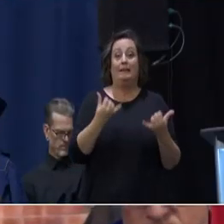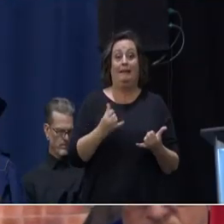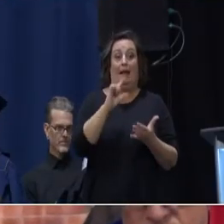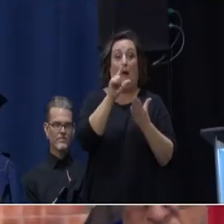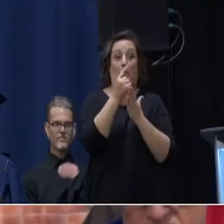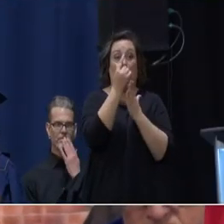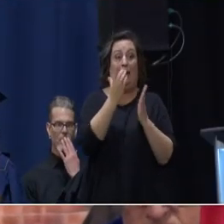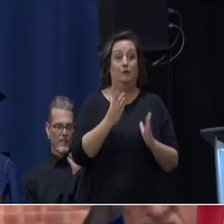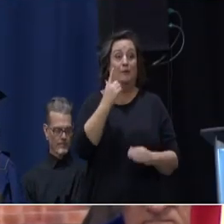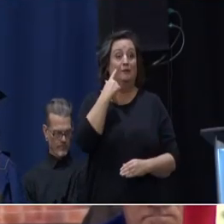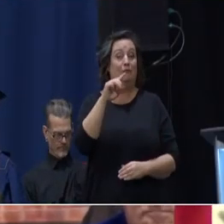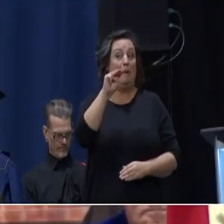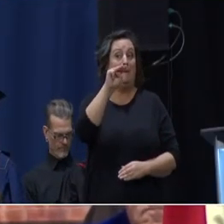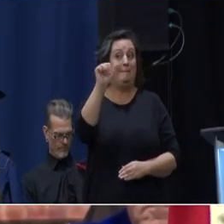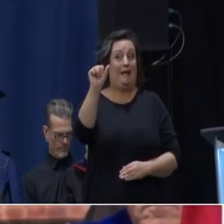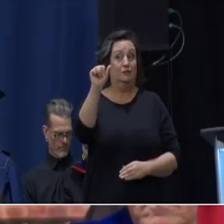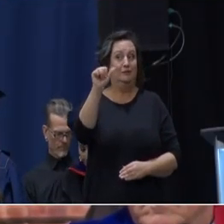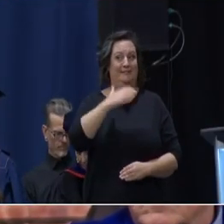please rise?